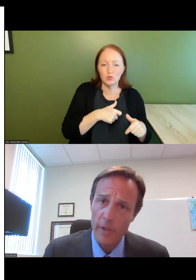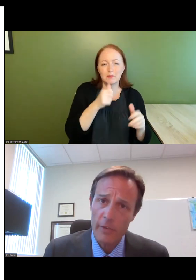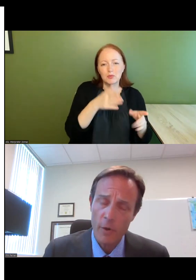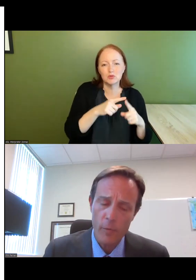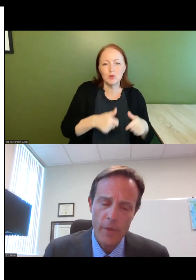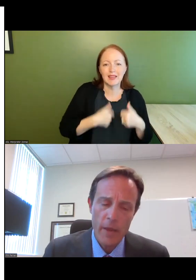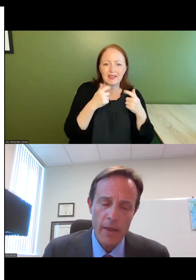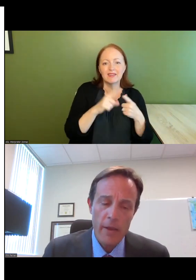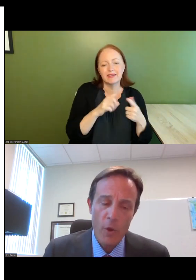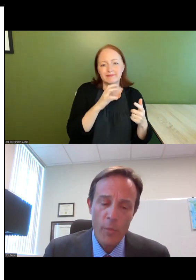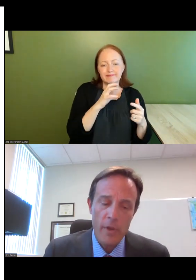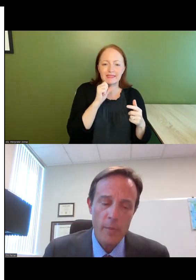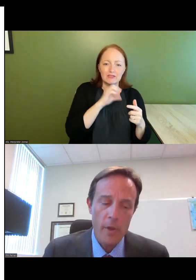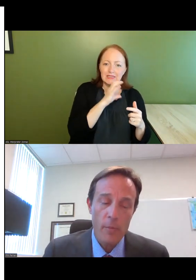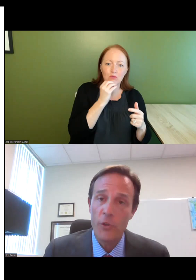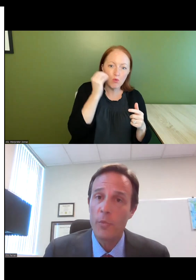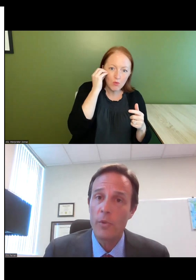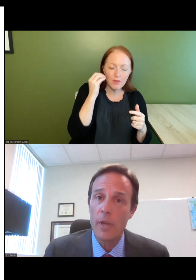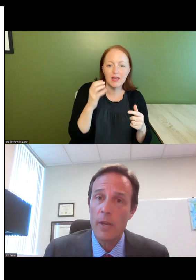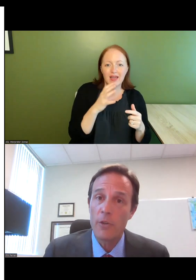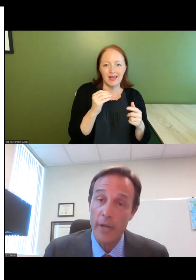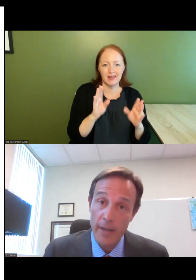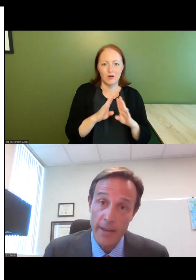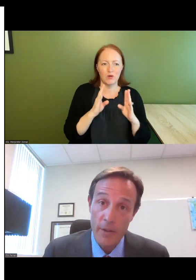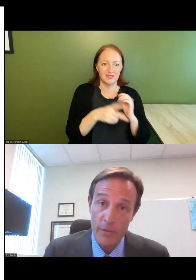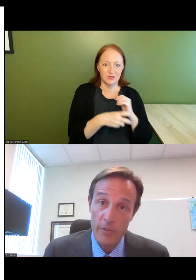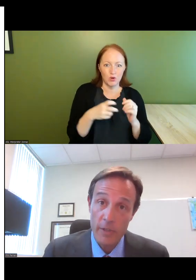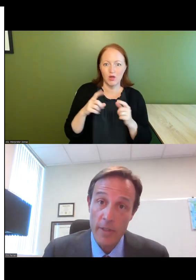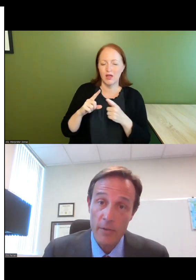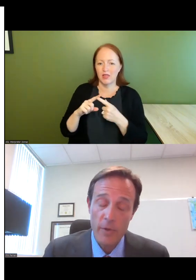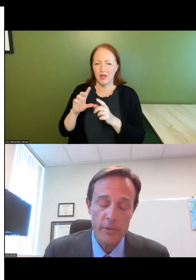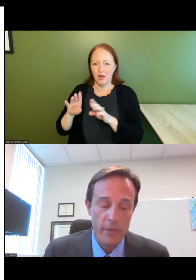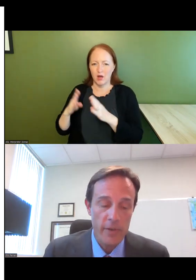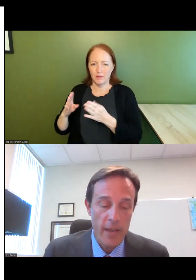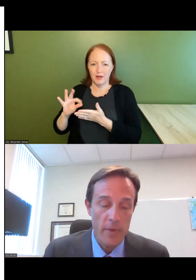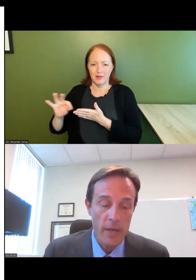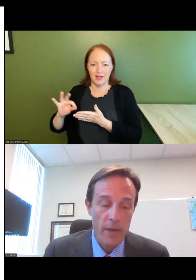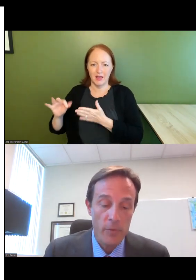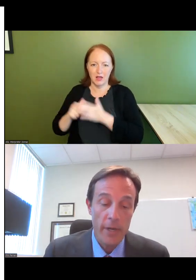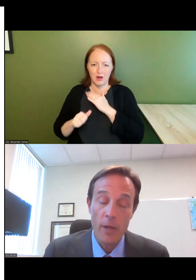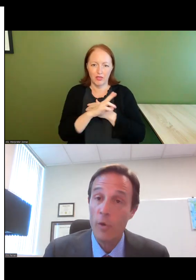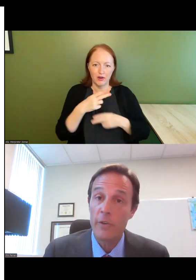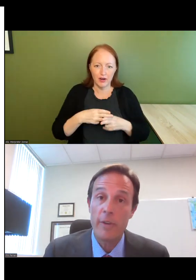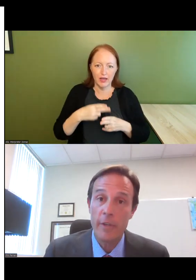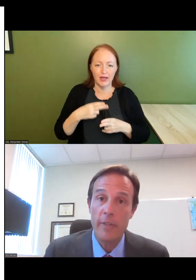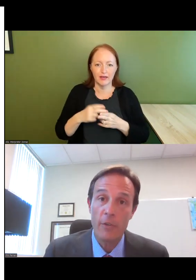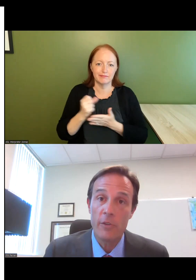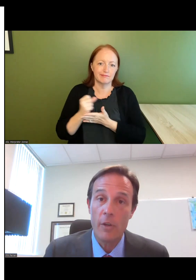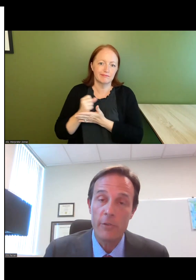in a convalescent home, had opened up multiple credit accounts in that resident's name and had rang up